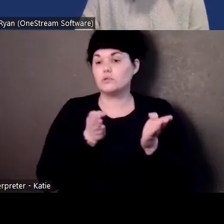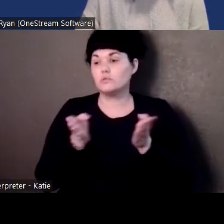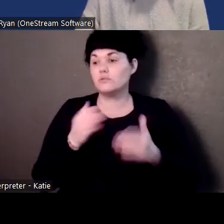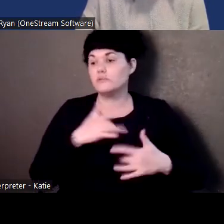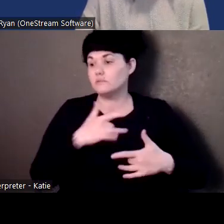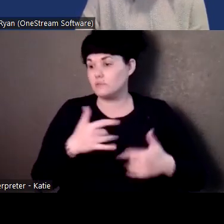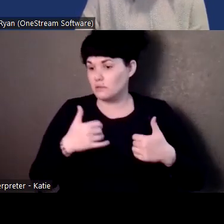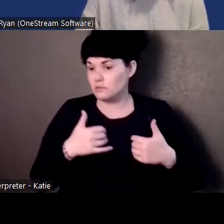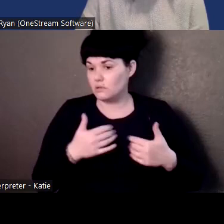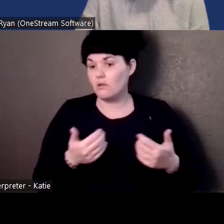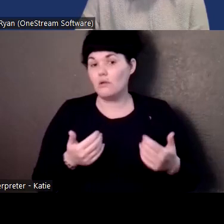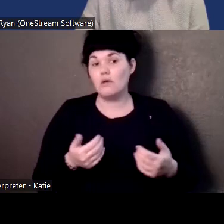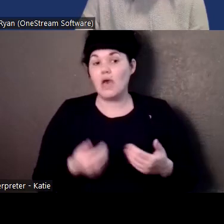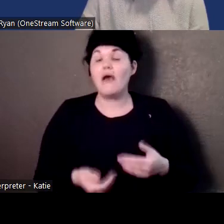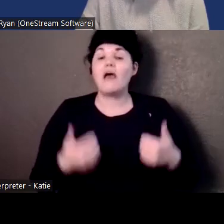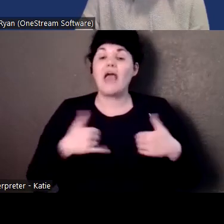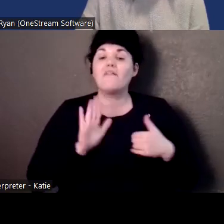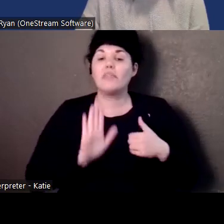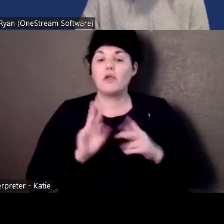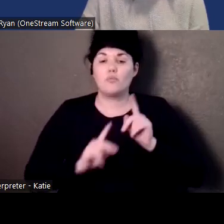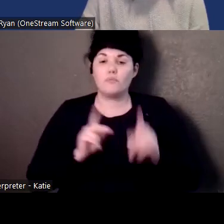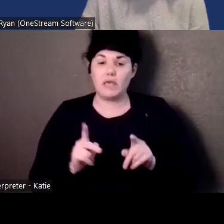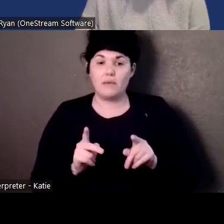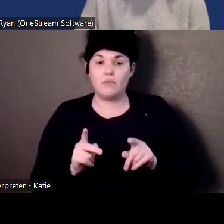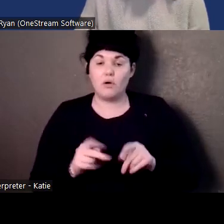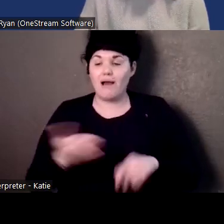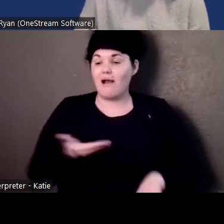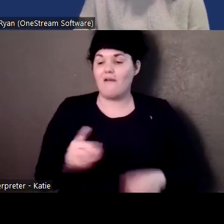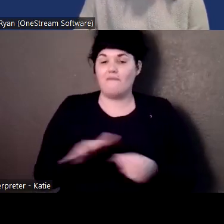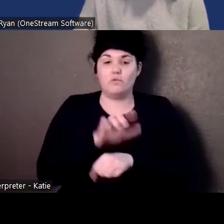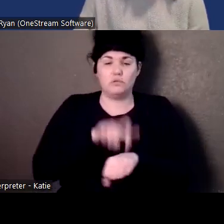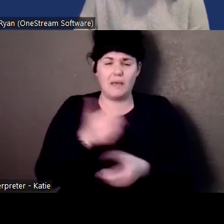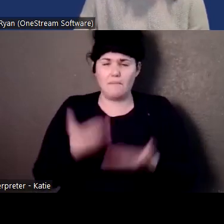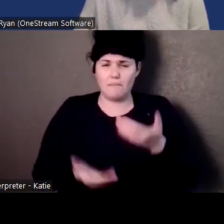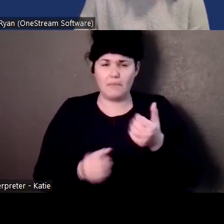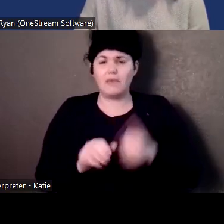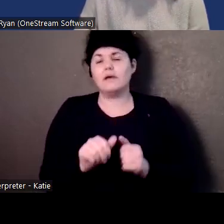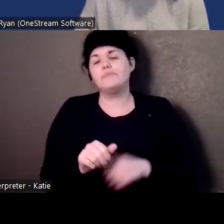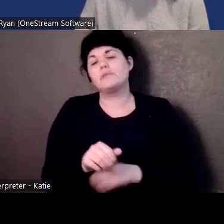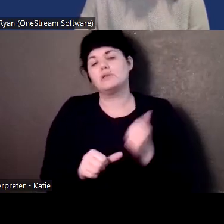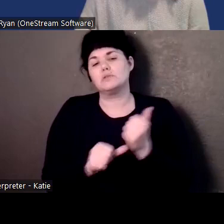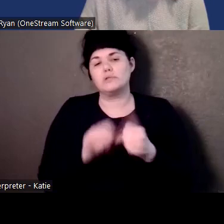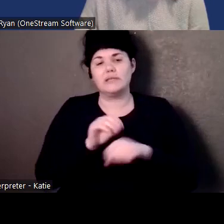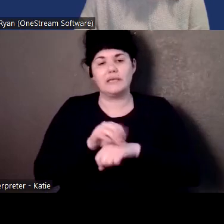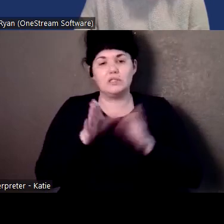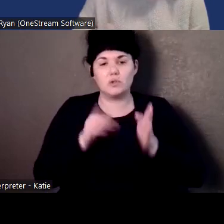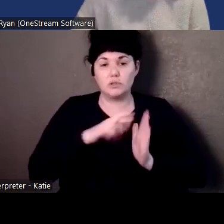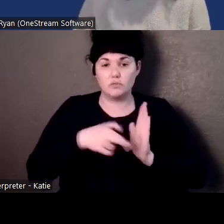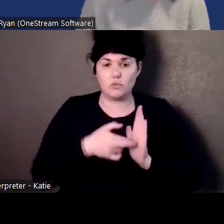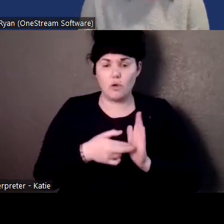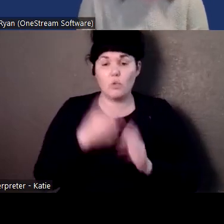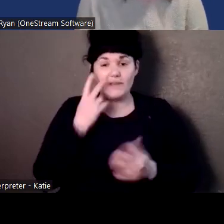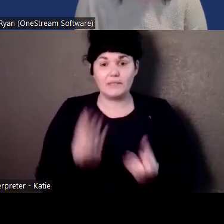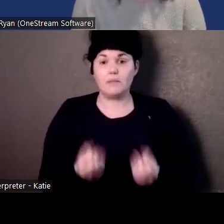brings their folks on full time, maybe into an associate consultant role. And we've actually seen quite a few people grow from the internship